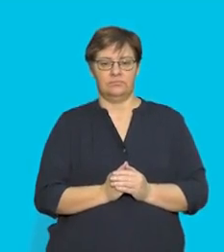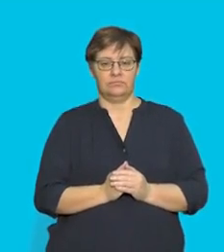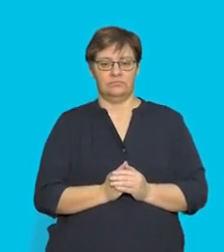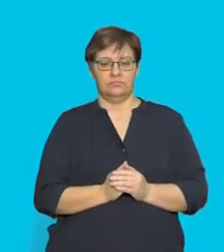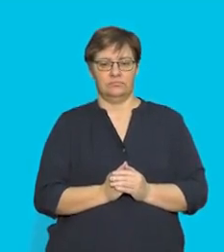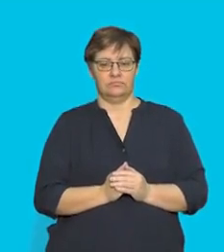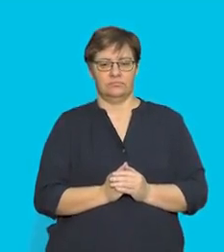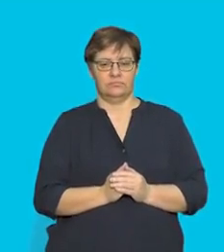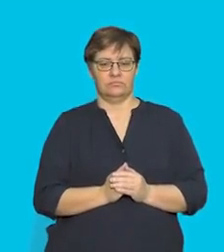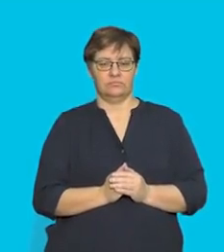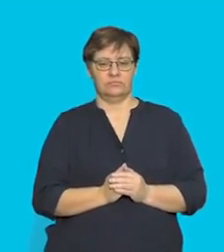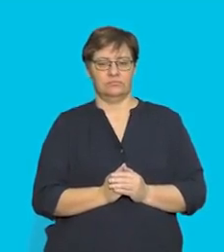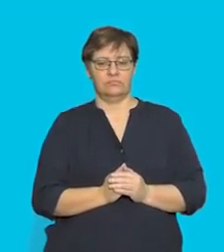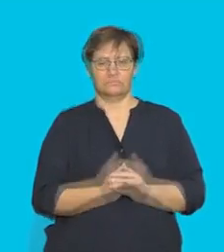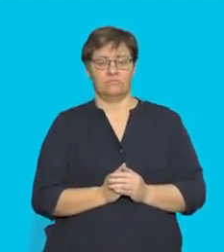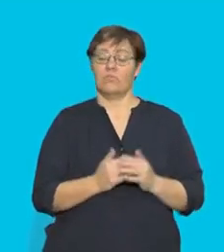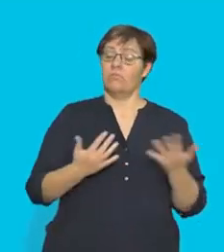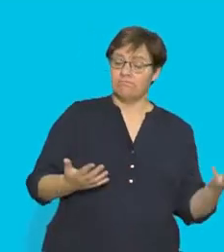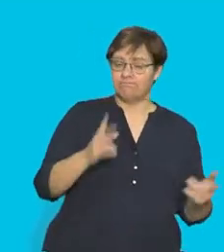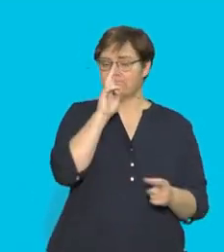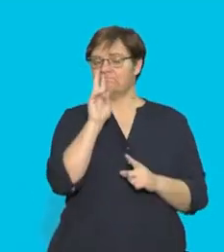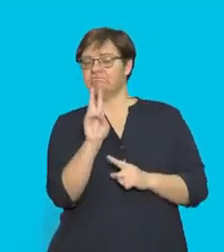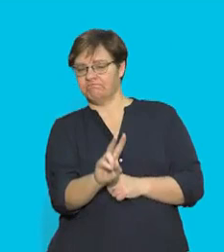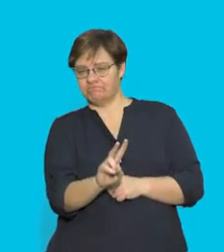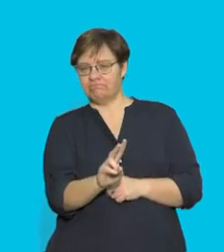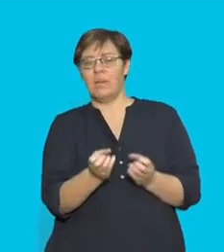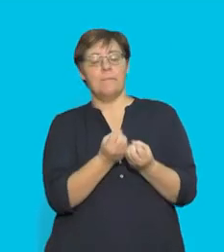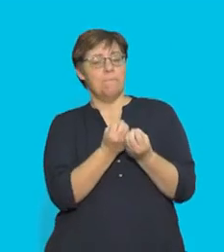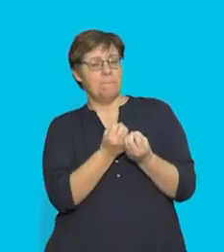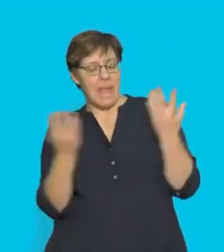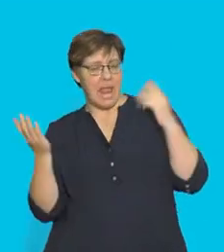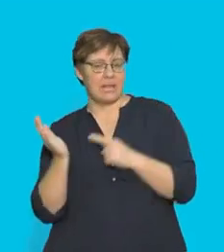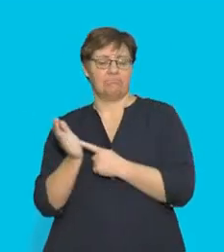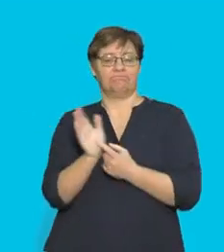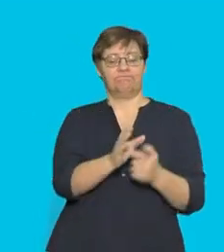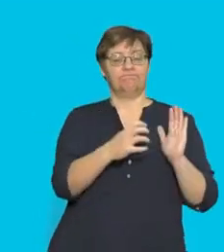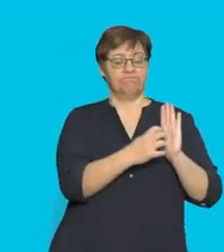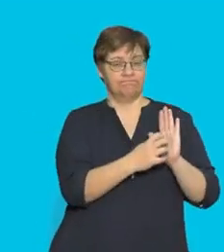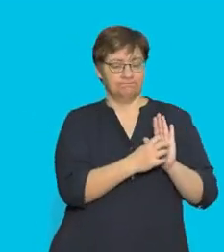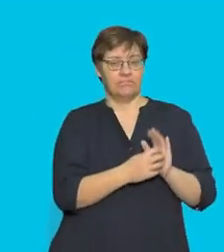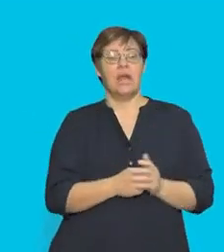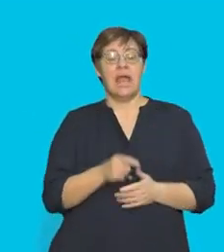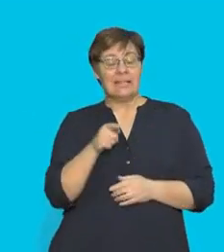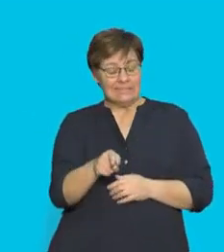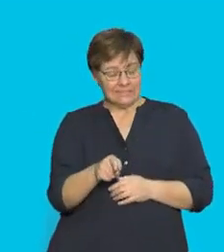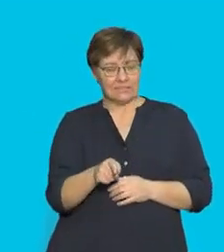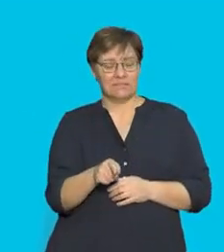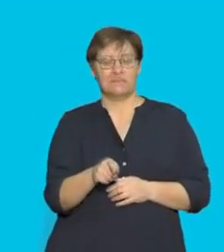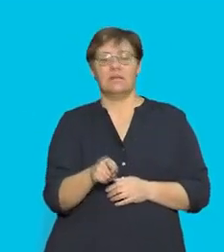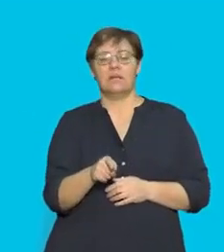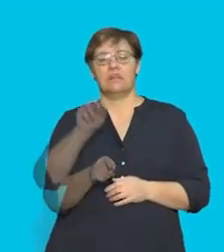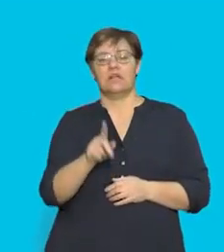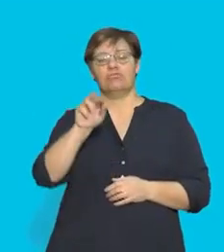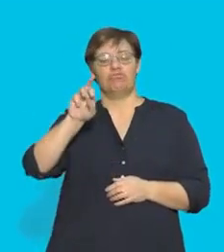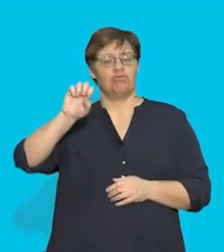here at the back. Now notice something, a lot of the diagrams that you will see in 3D trigonometry will